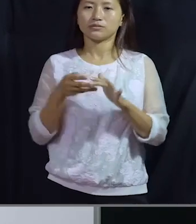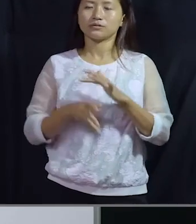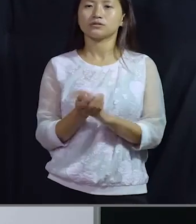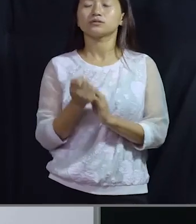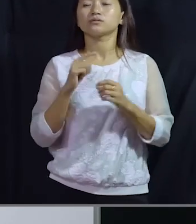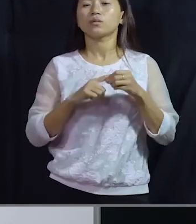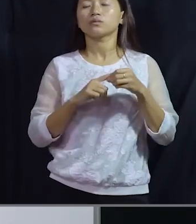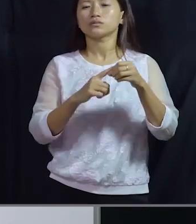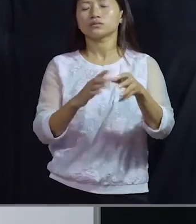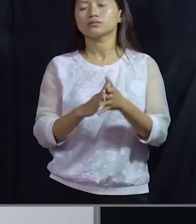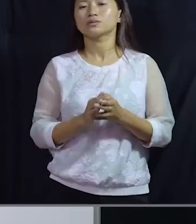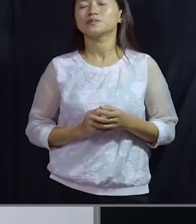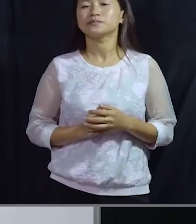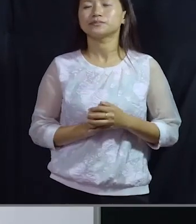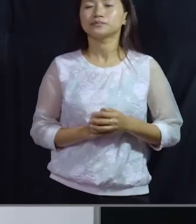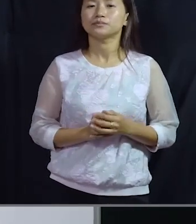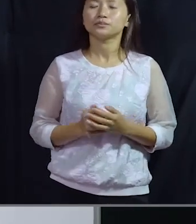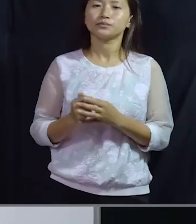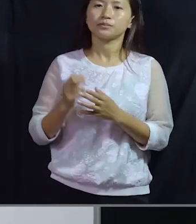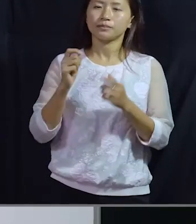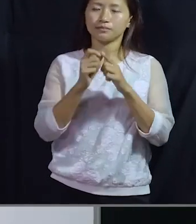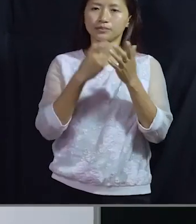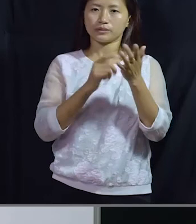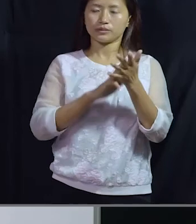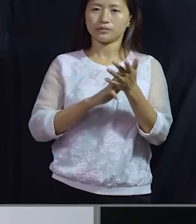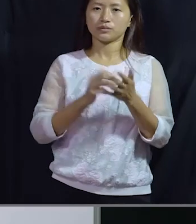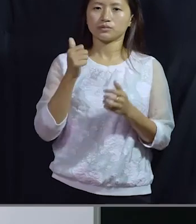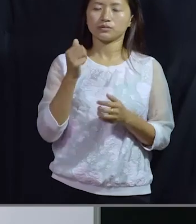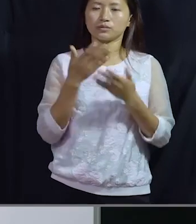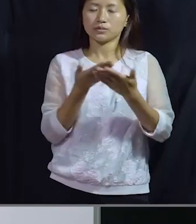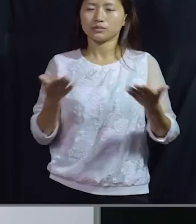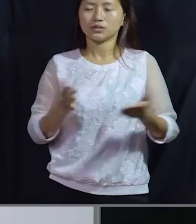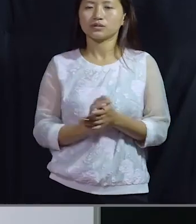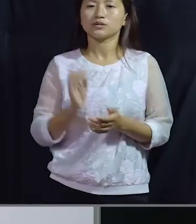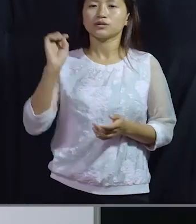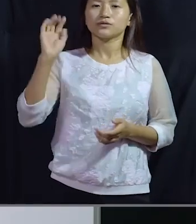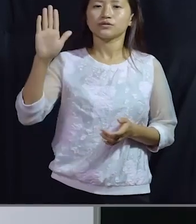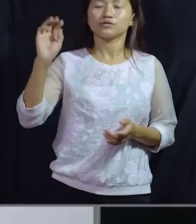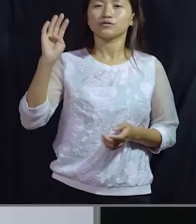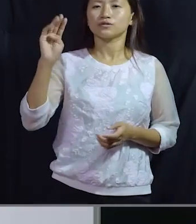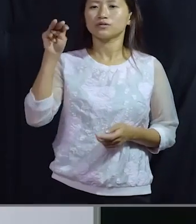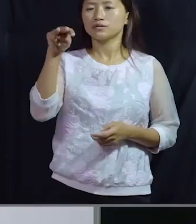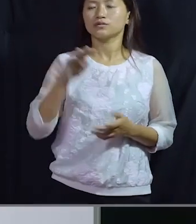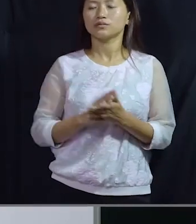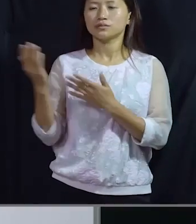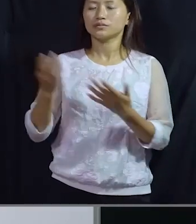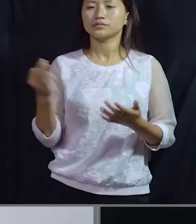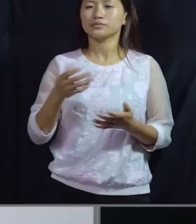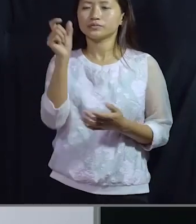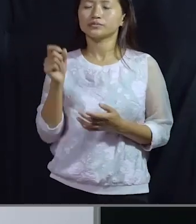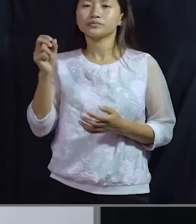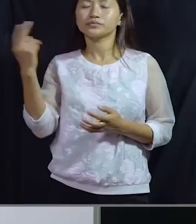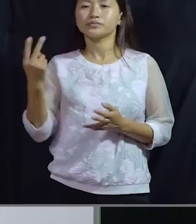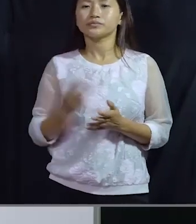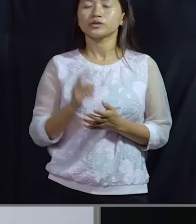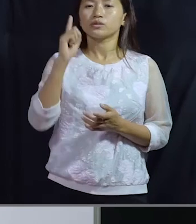question. Then to premium for goodwill is 54,000, that is brought in by new partner. To C's capital